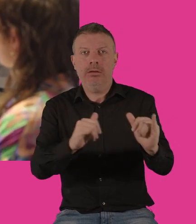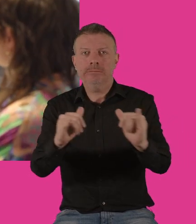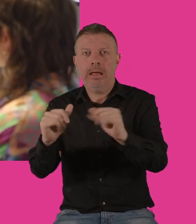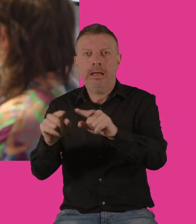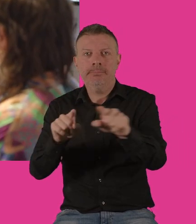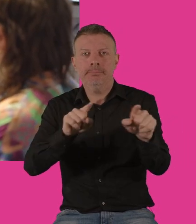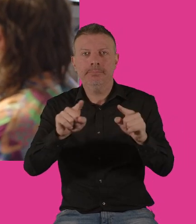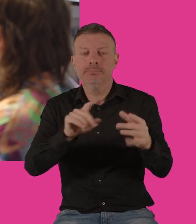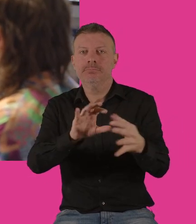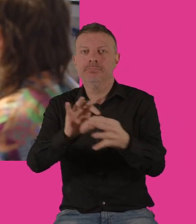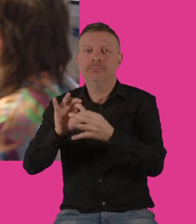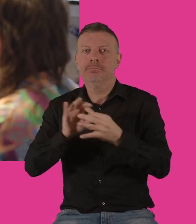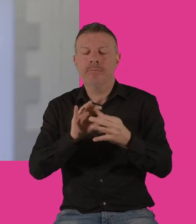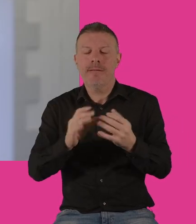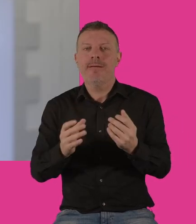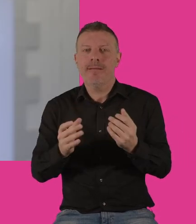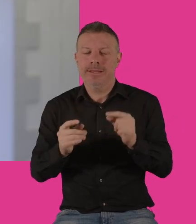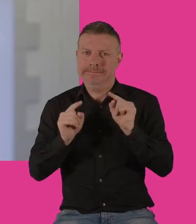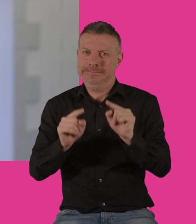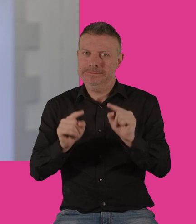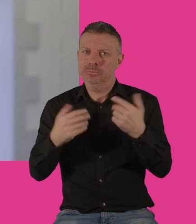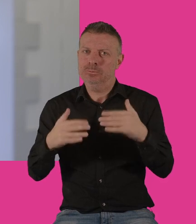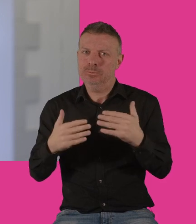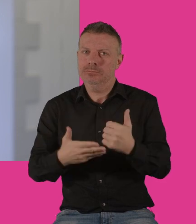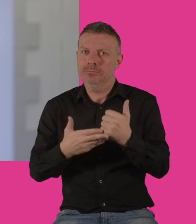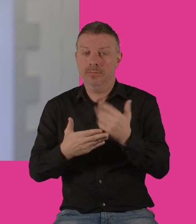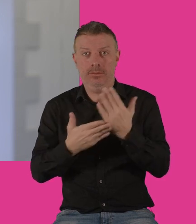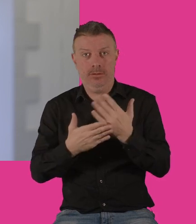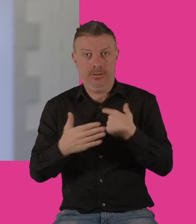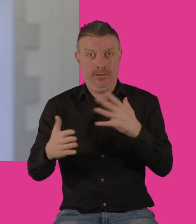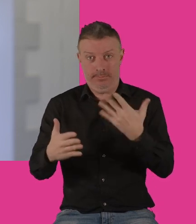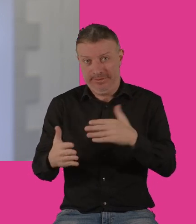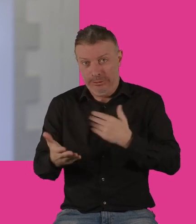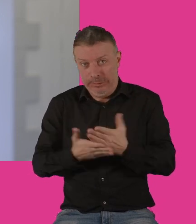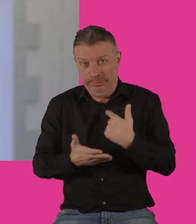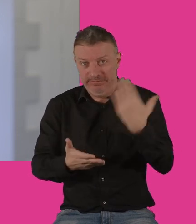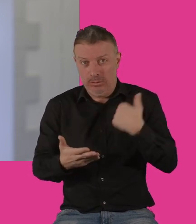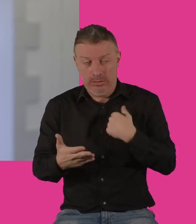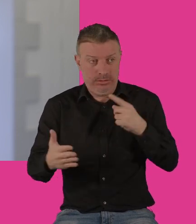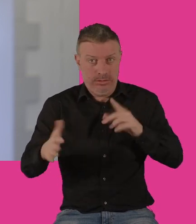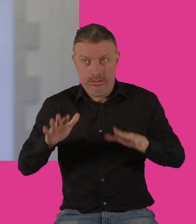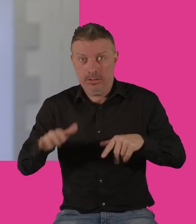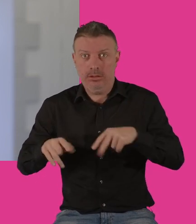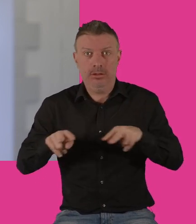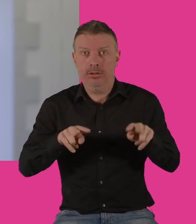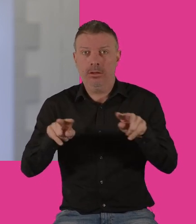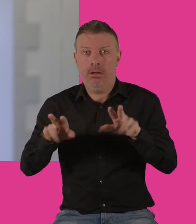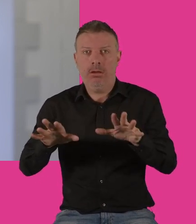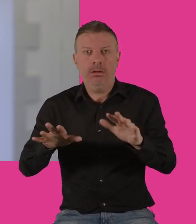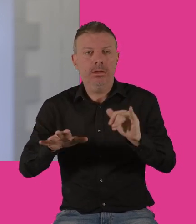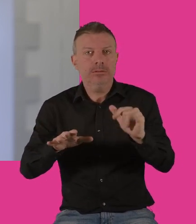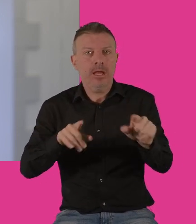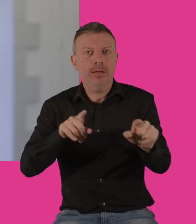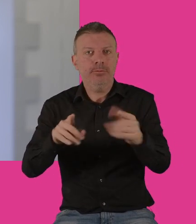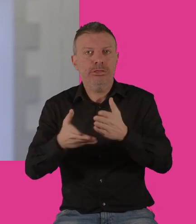people with the same lived and living experience of that. Because having been there myself and walked into that room where there were other people who'd